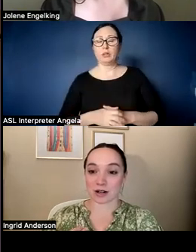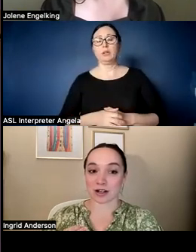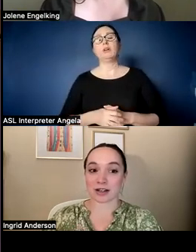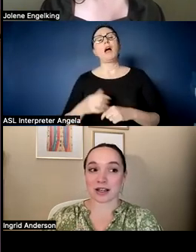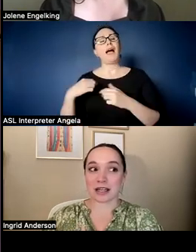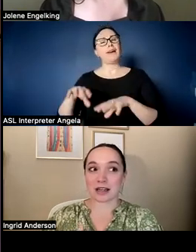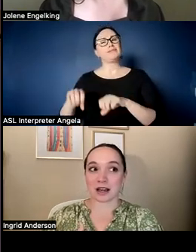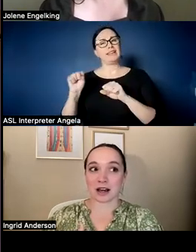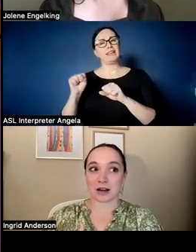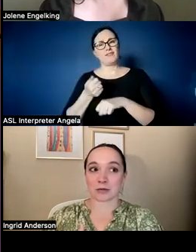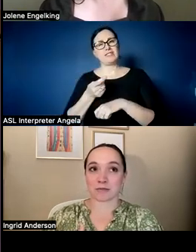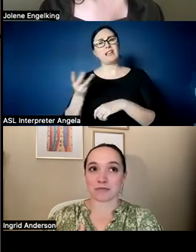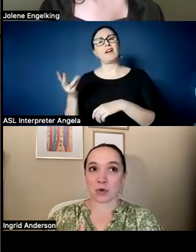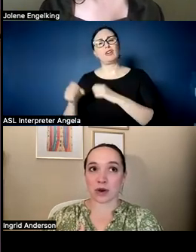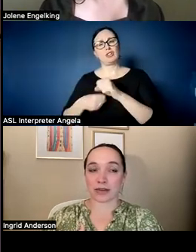advocacy work